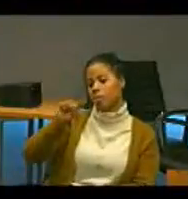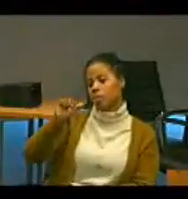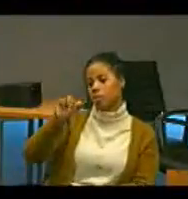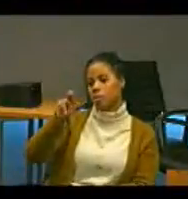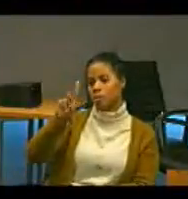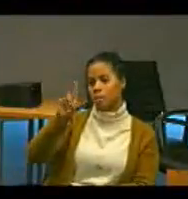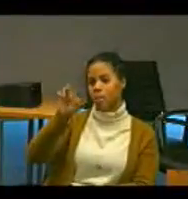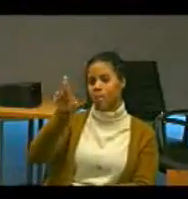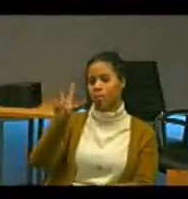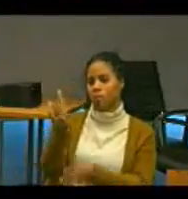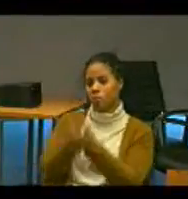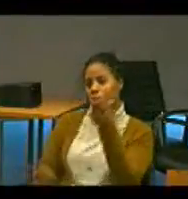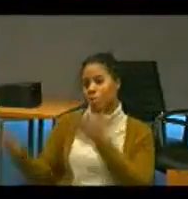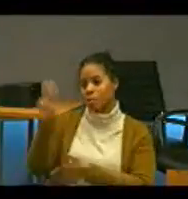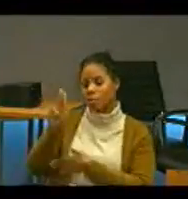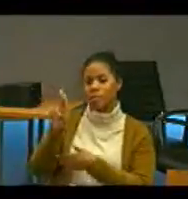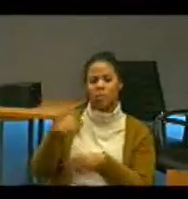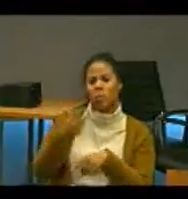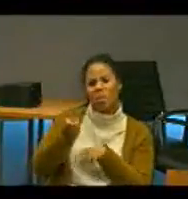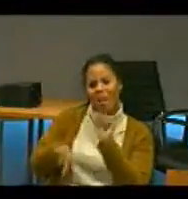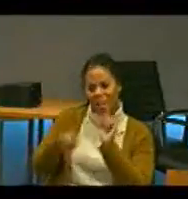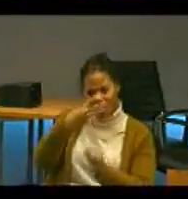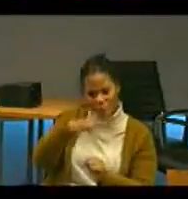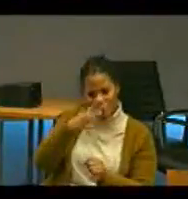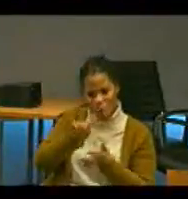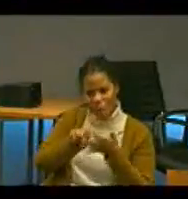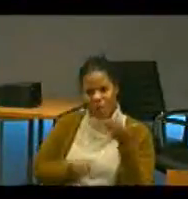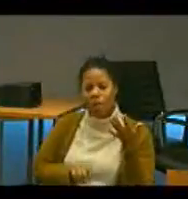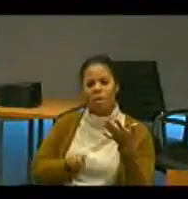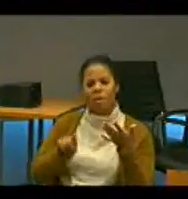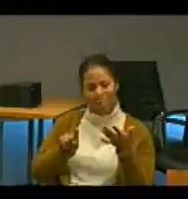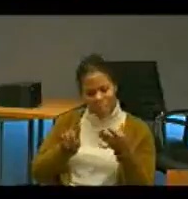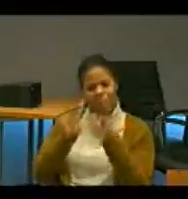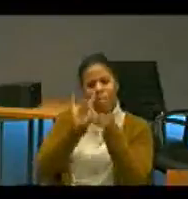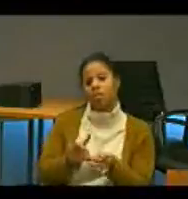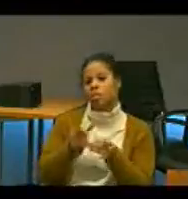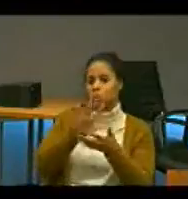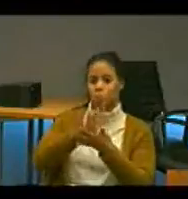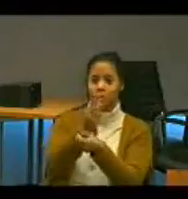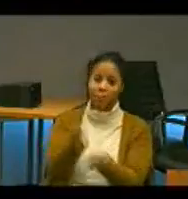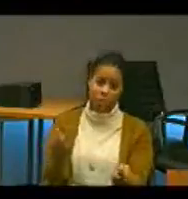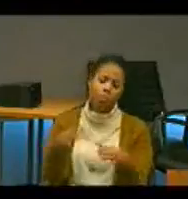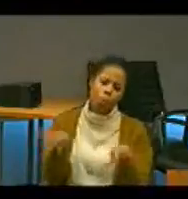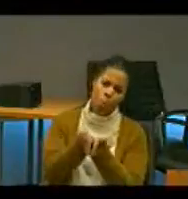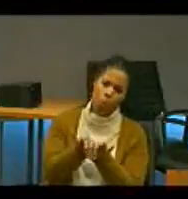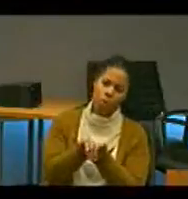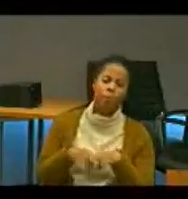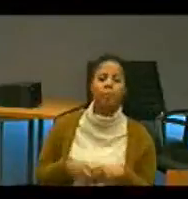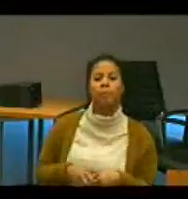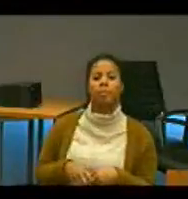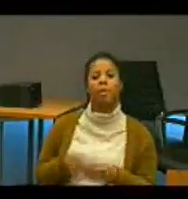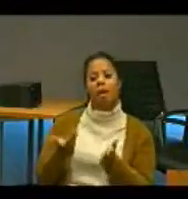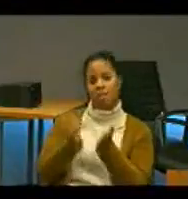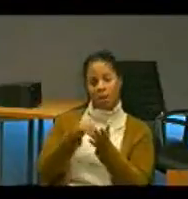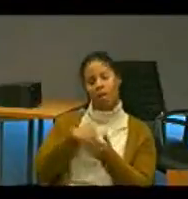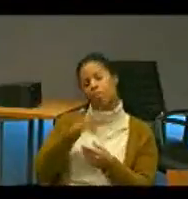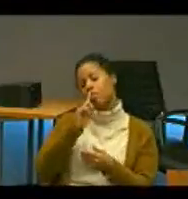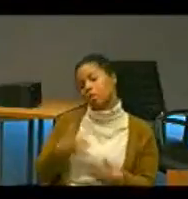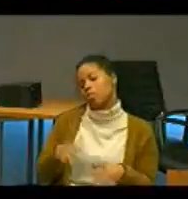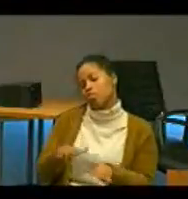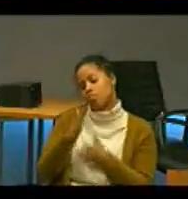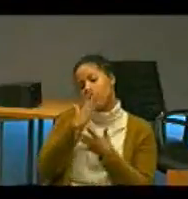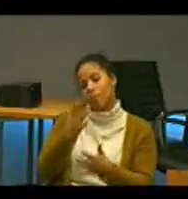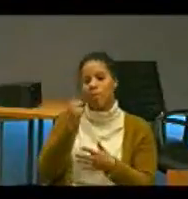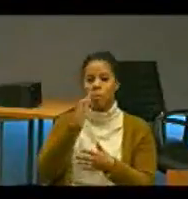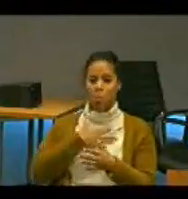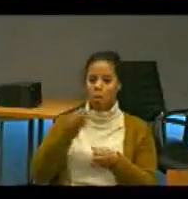that initiatives to rectify such disparity are injurious to school safety. I am, again, grateful for the opportunity to share